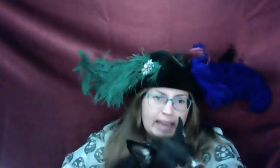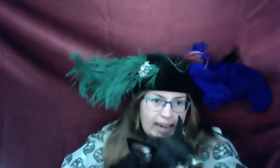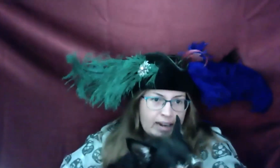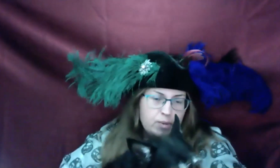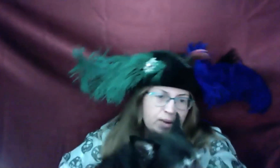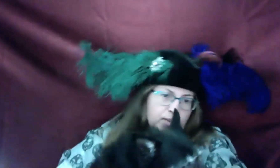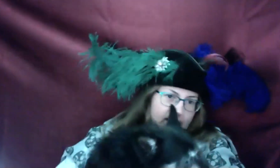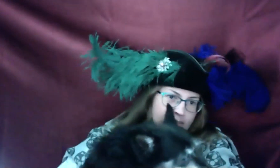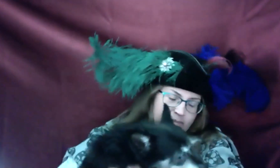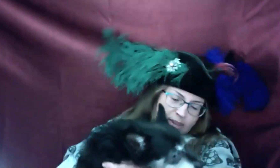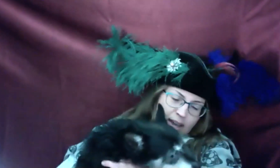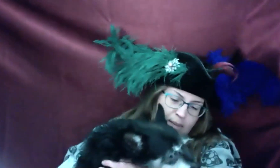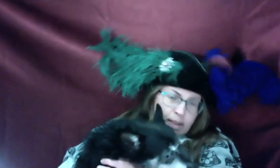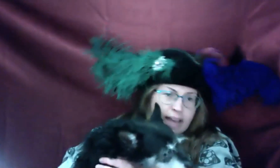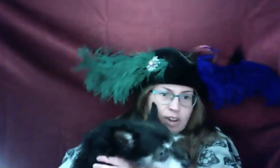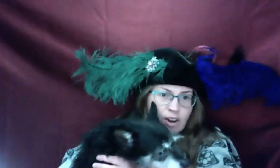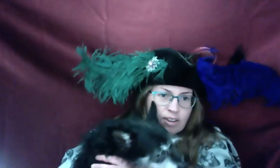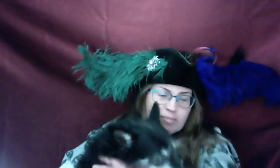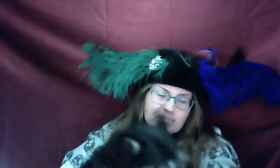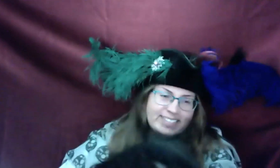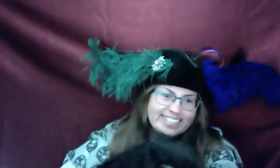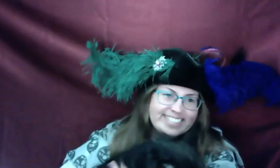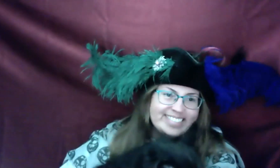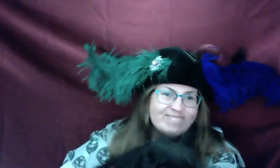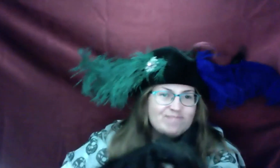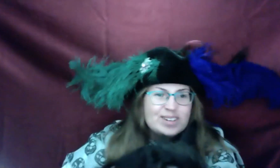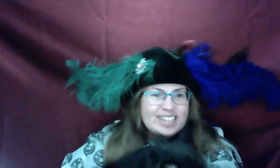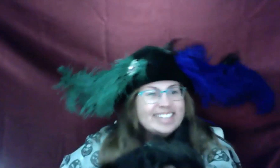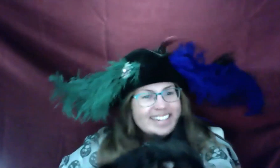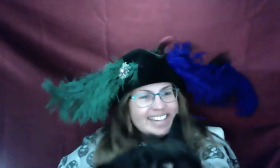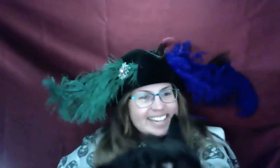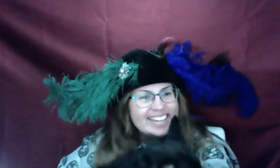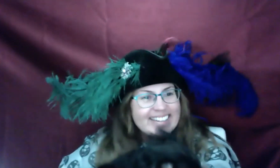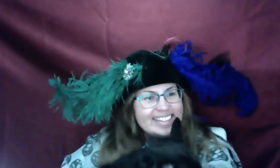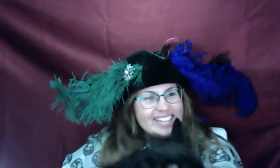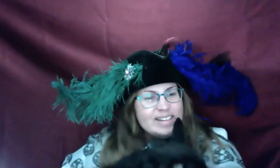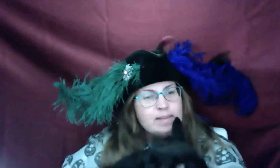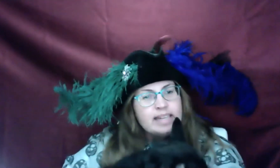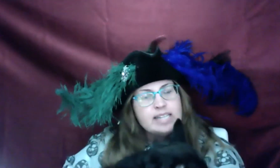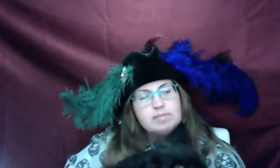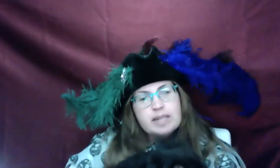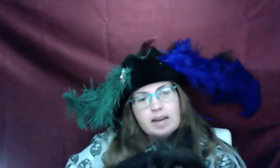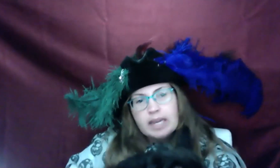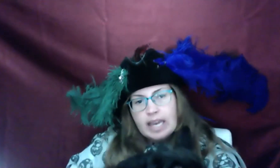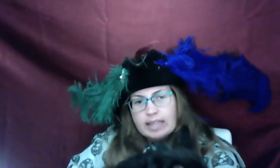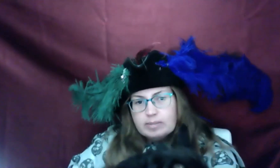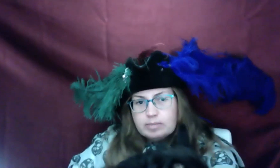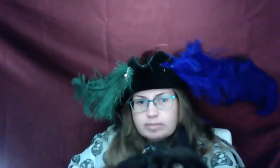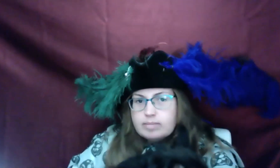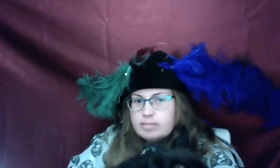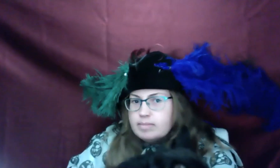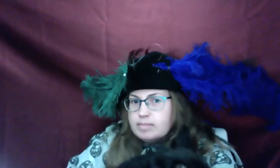black cat anymore, but I got my black dog, Birdie. My ex-husband got my cat.